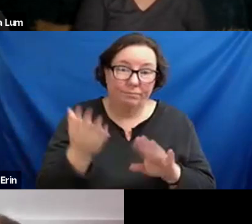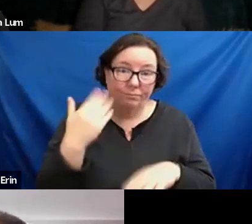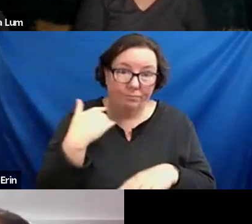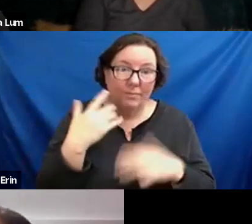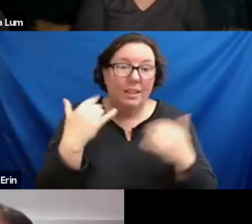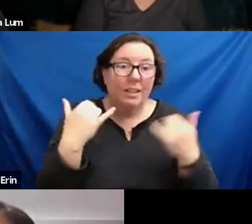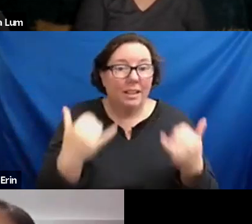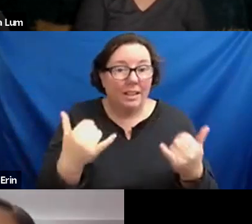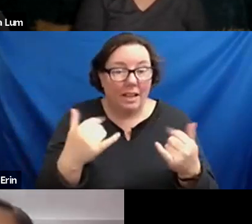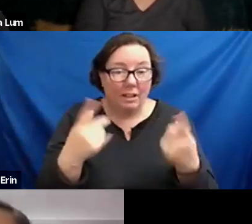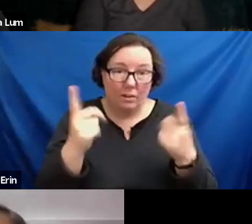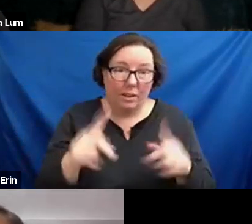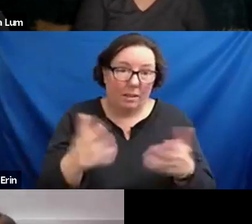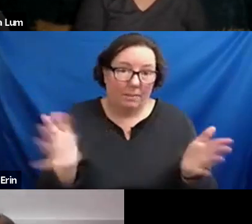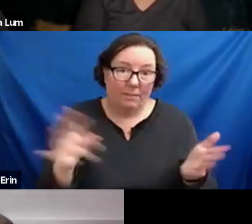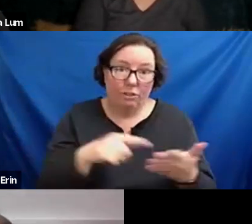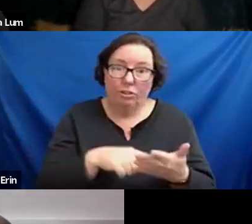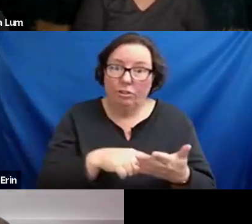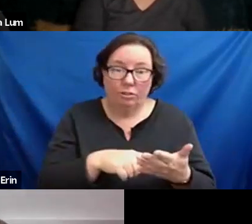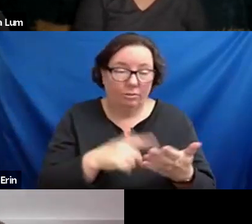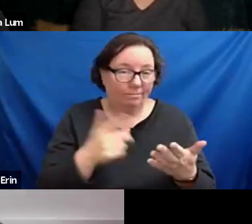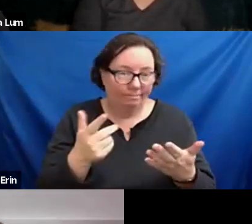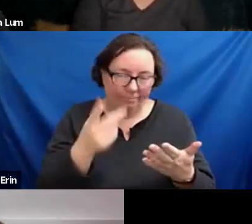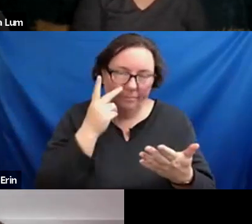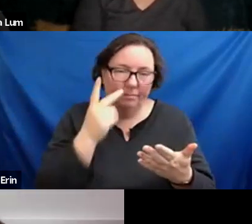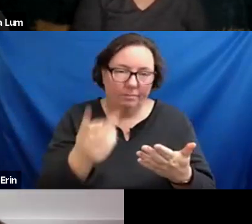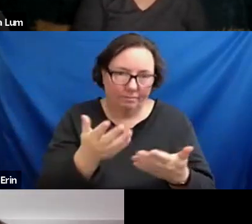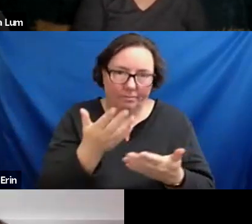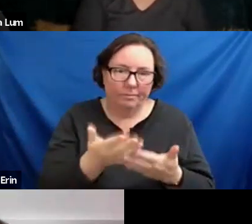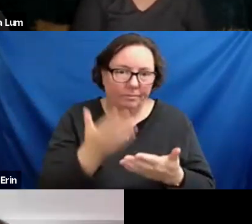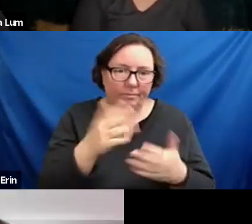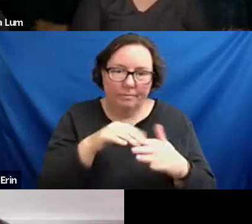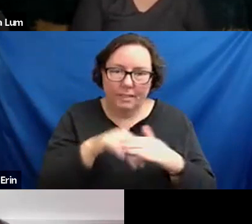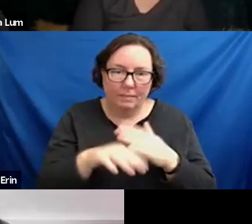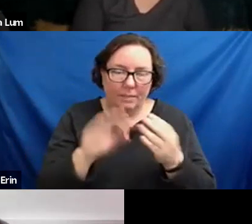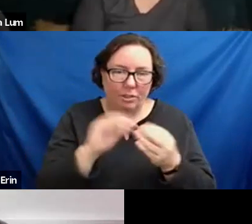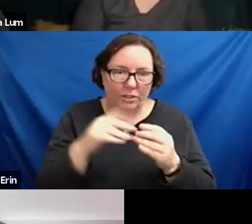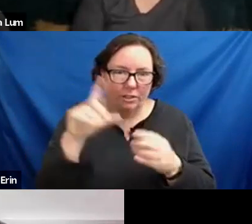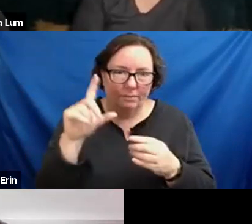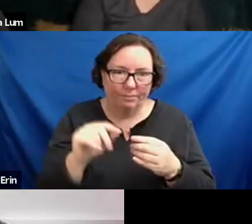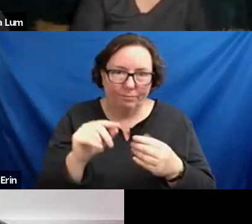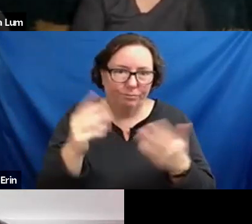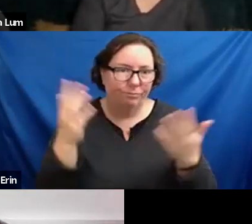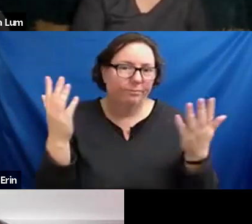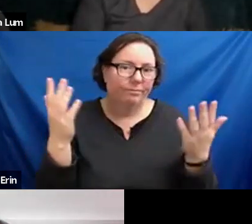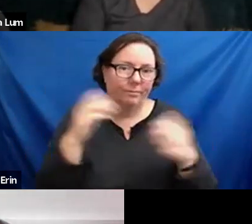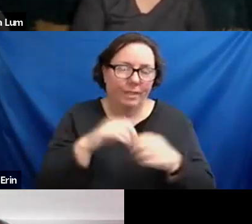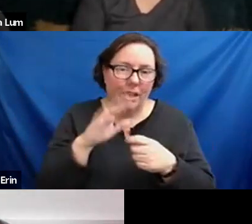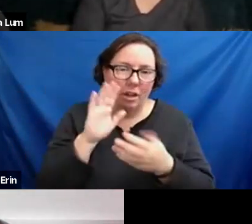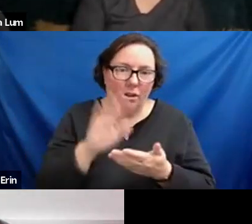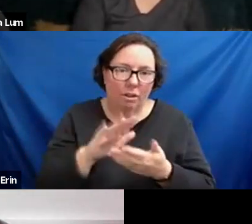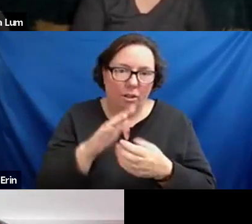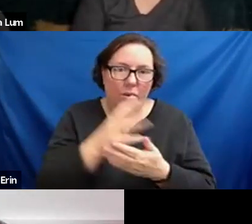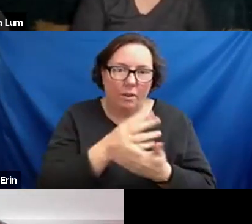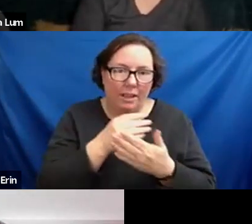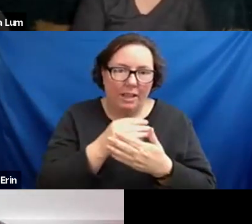it has happened. Now we do see these admissions rates in low-income zip